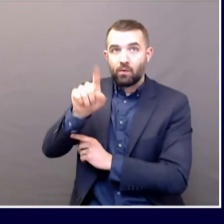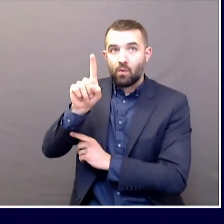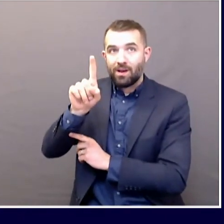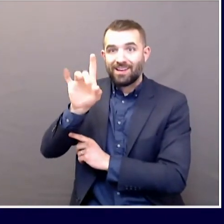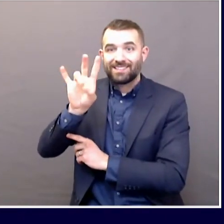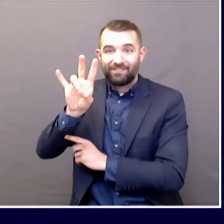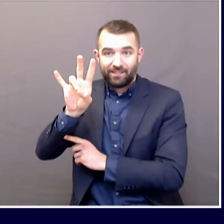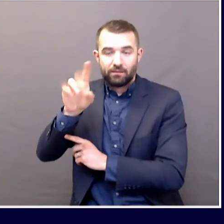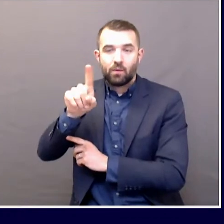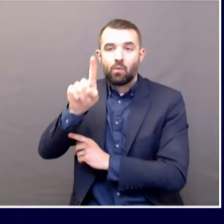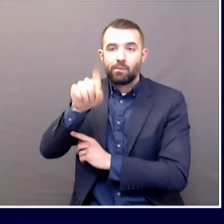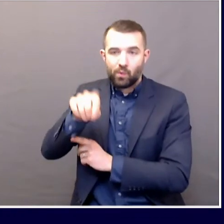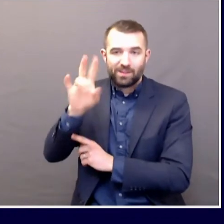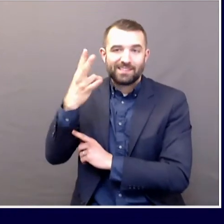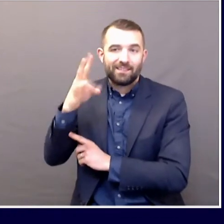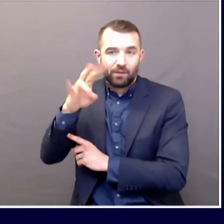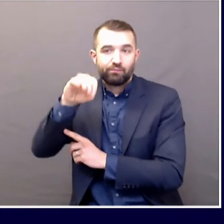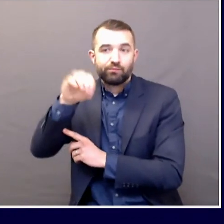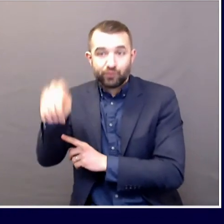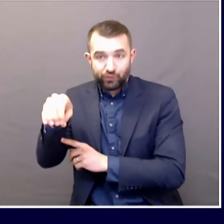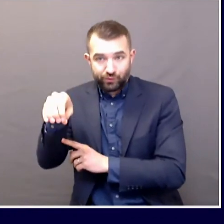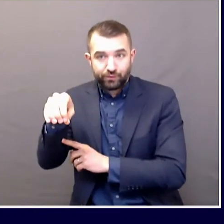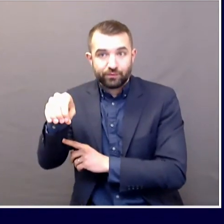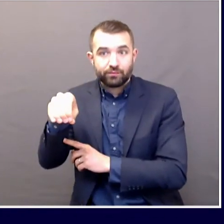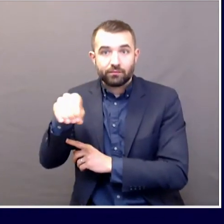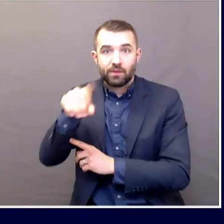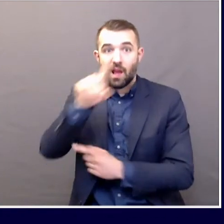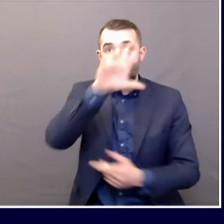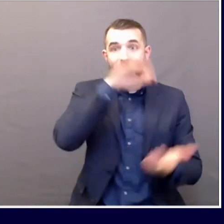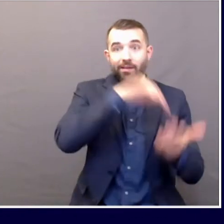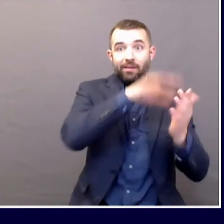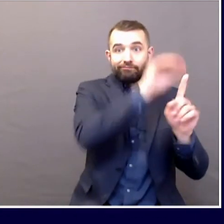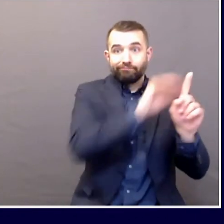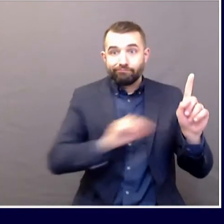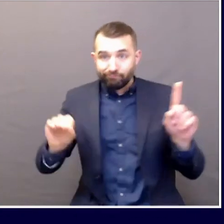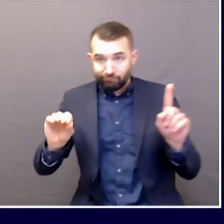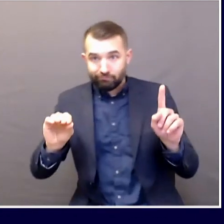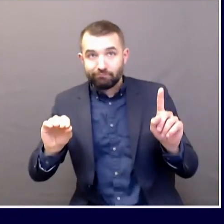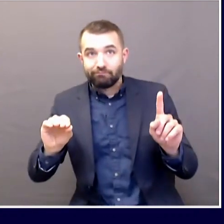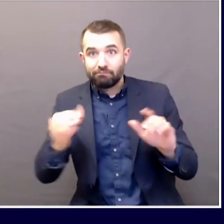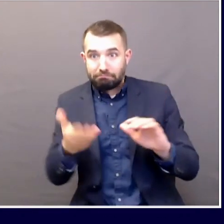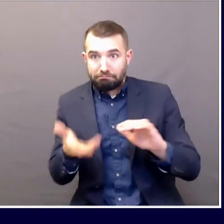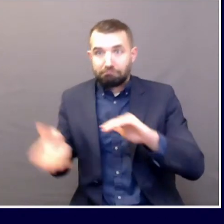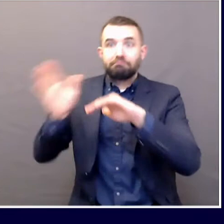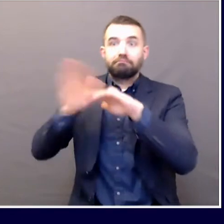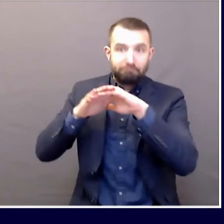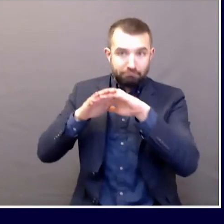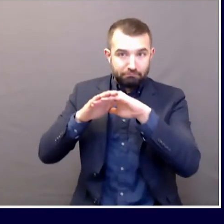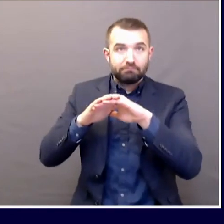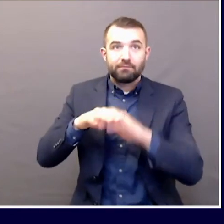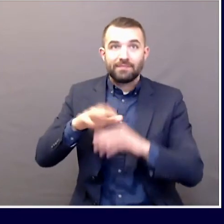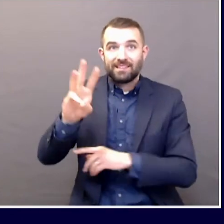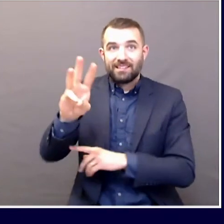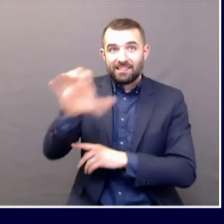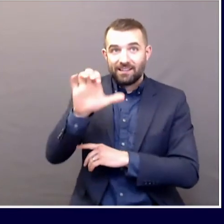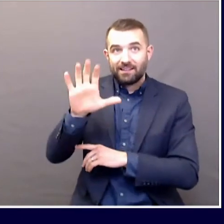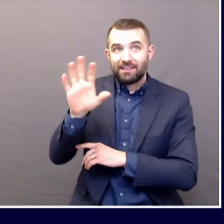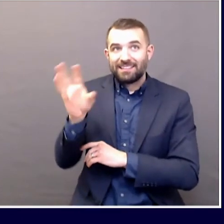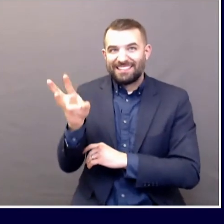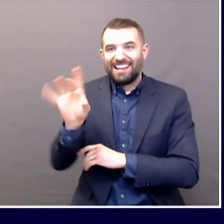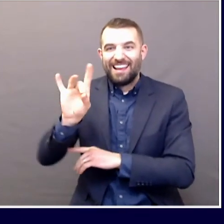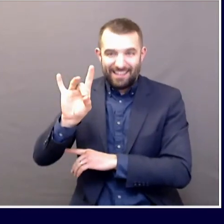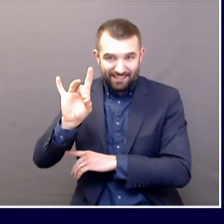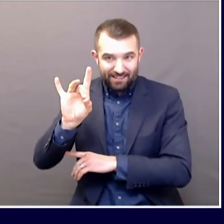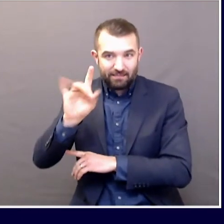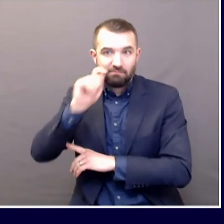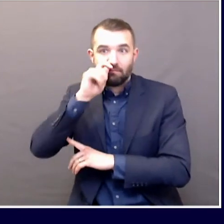1.17%, and our PCR testing volume has gone up to now be at 668 PCR